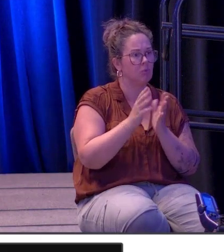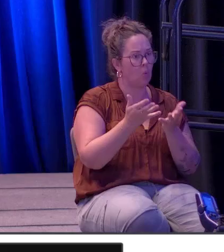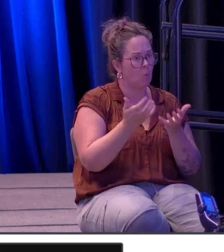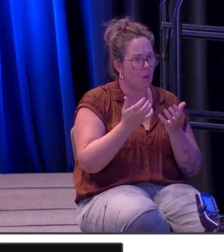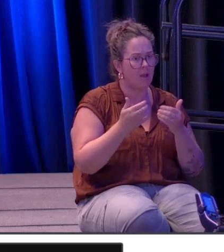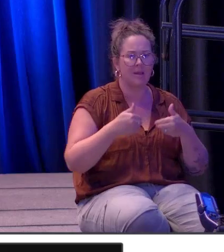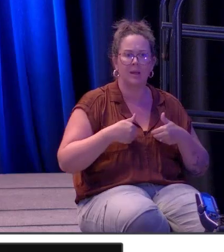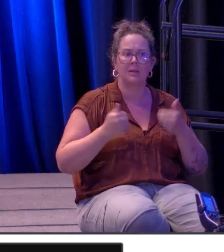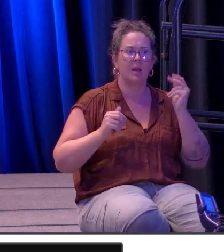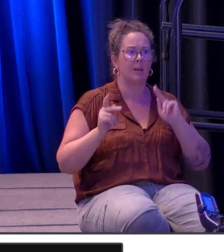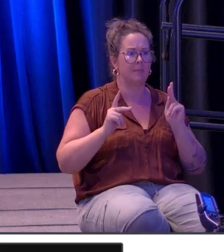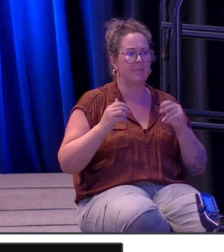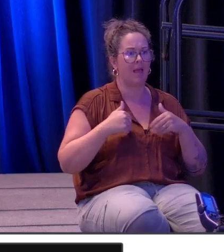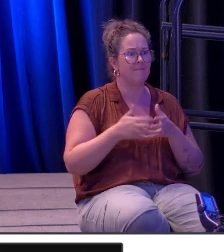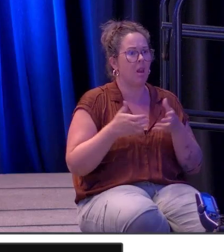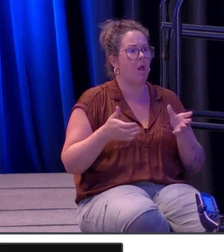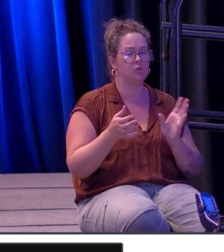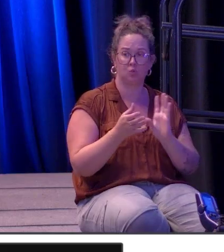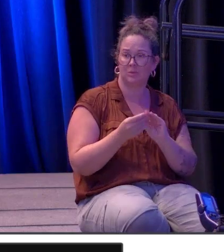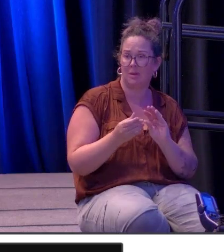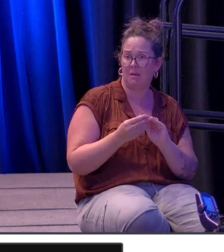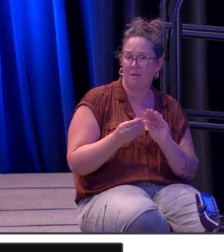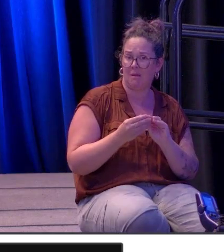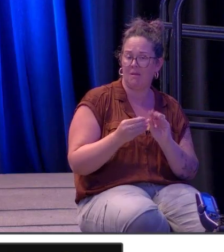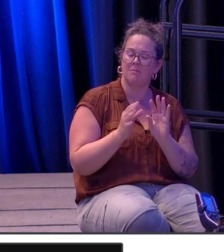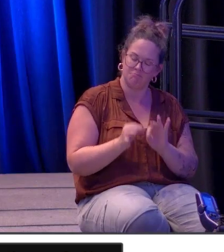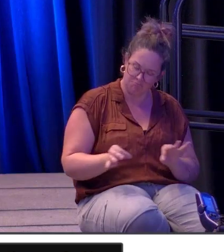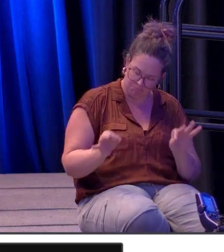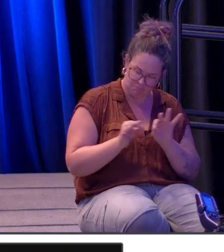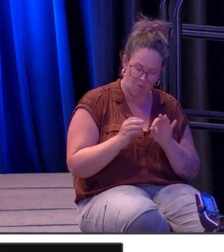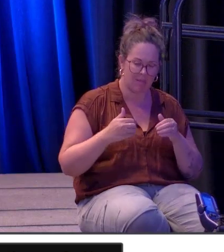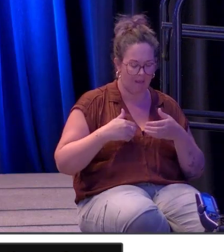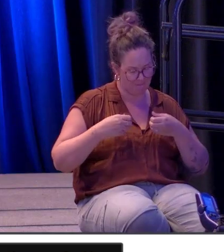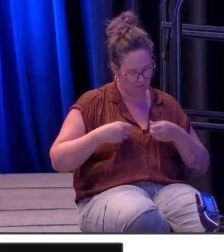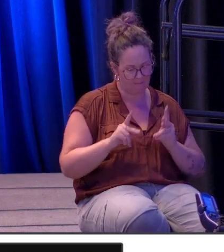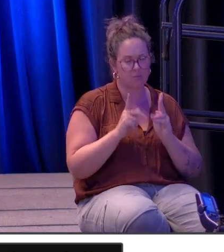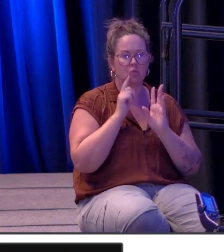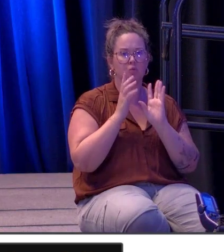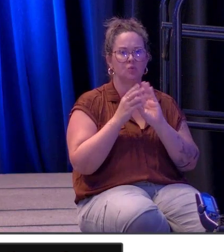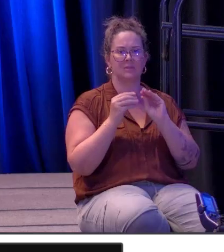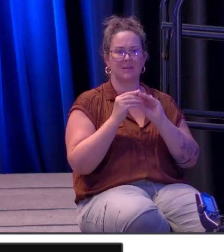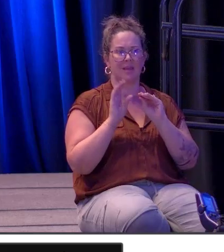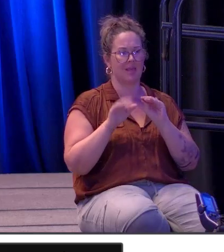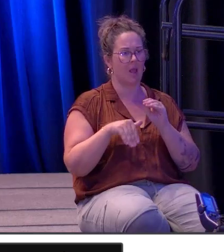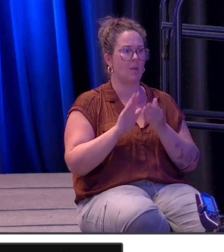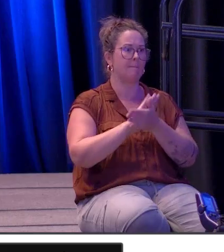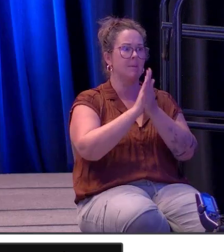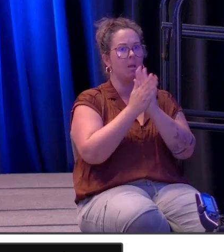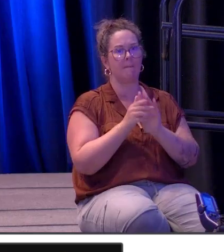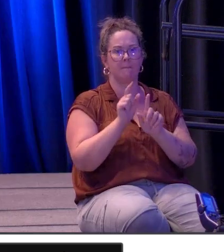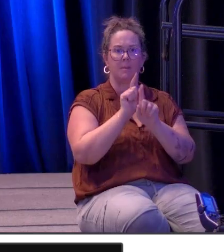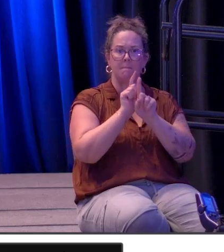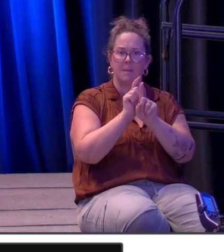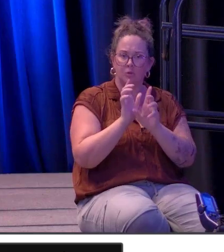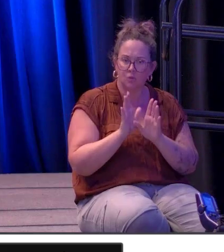to say. And we need to make sure that they're able to say, be a mentor, peer support, whatever